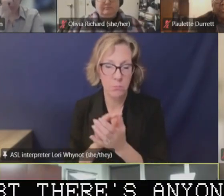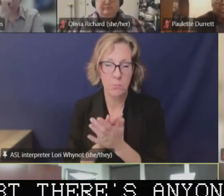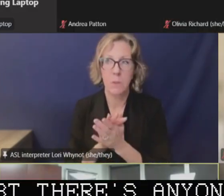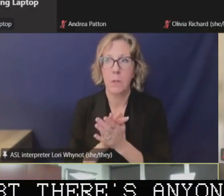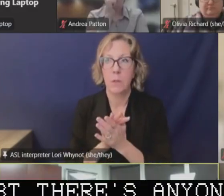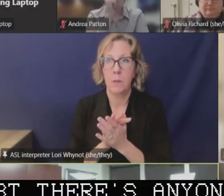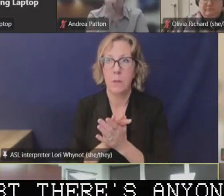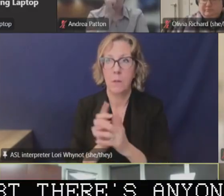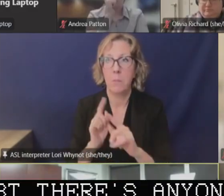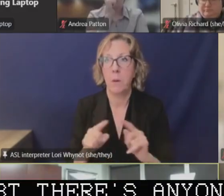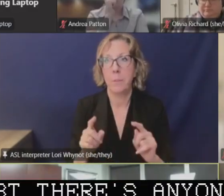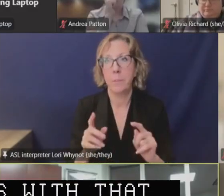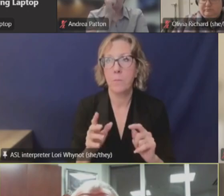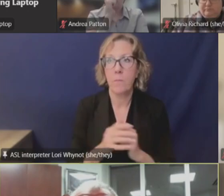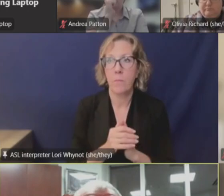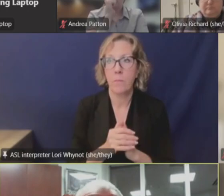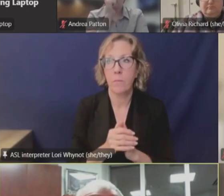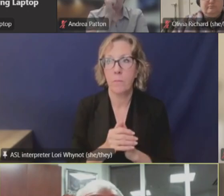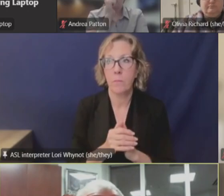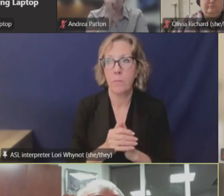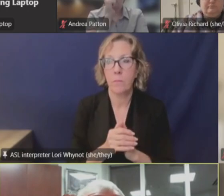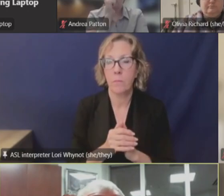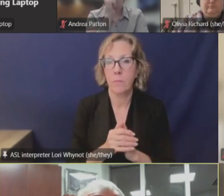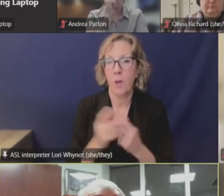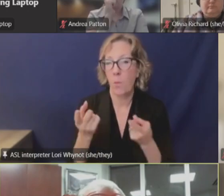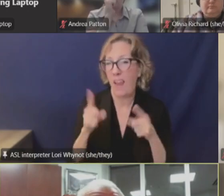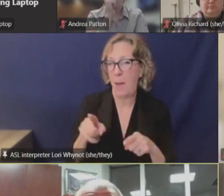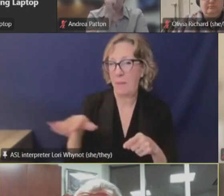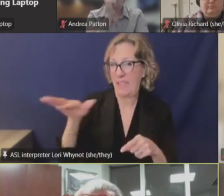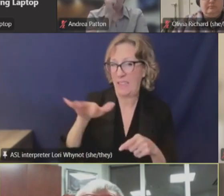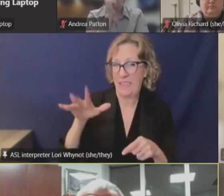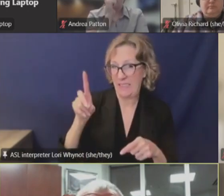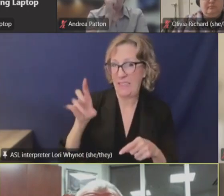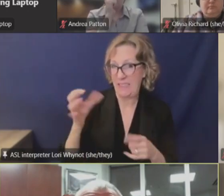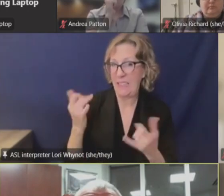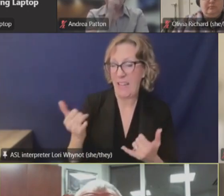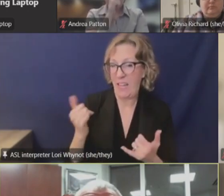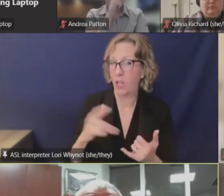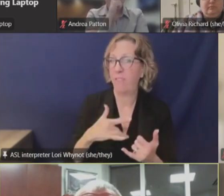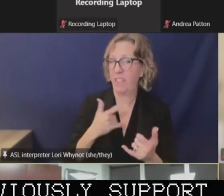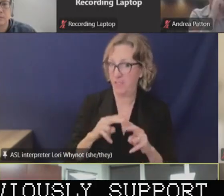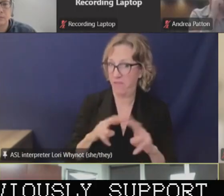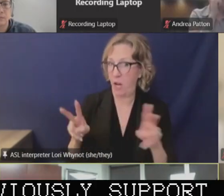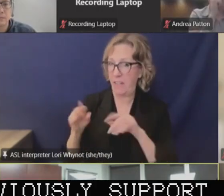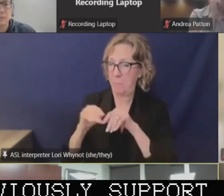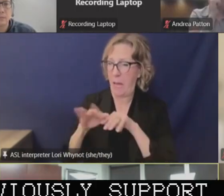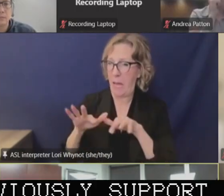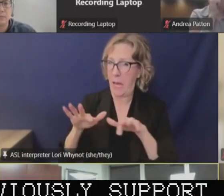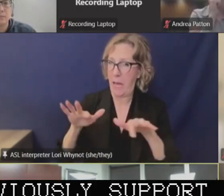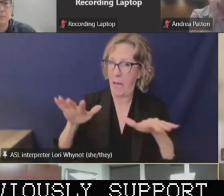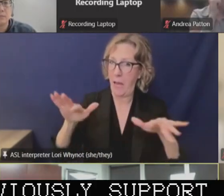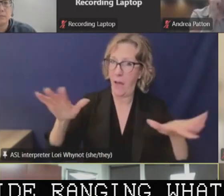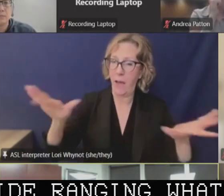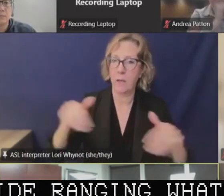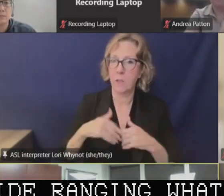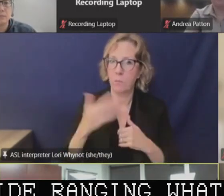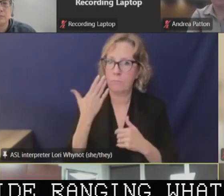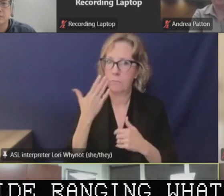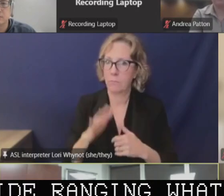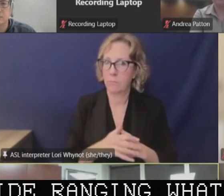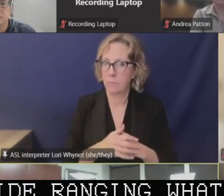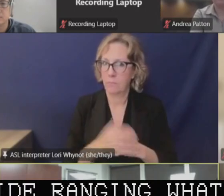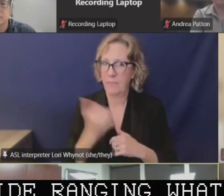feels fairly wide-ranging what's going on down there. And I just don't know if any of us are going to be touched by